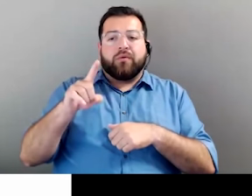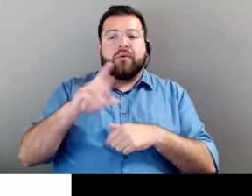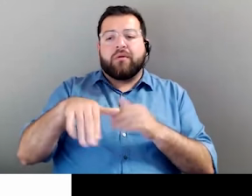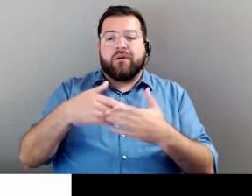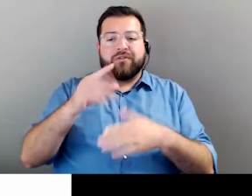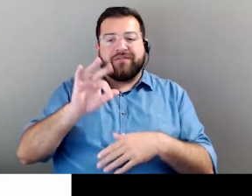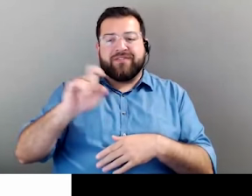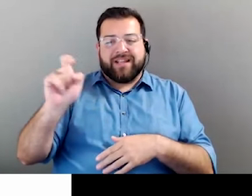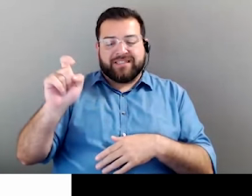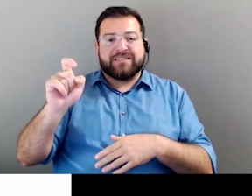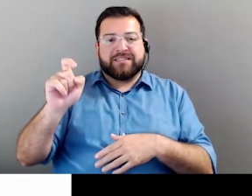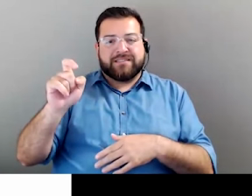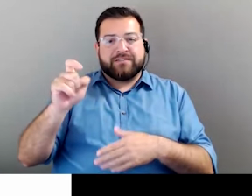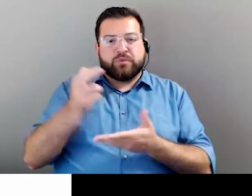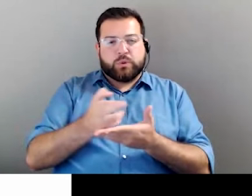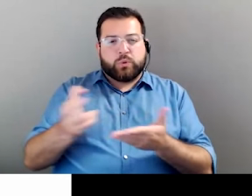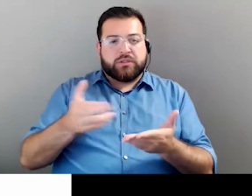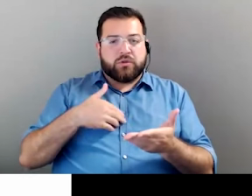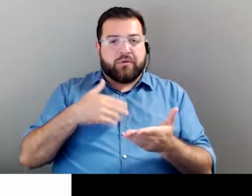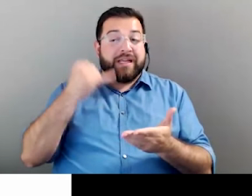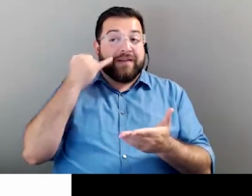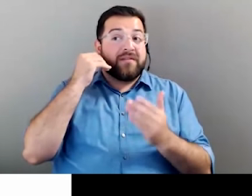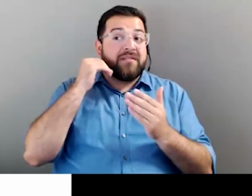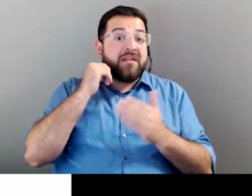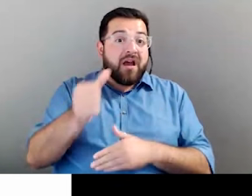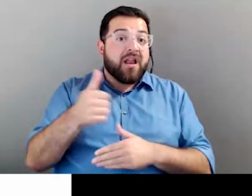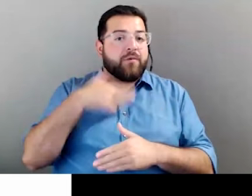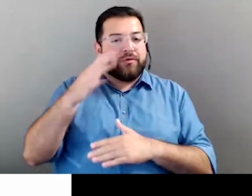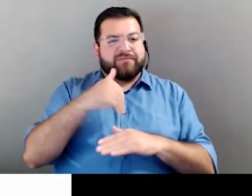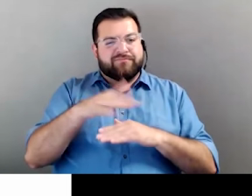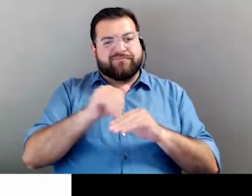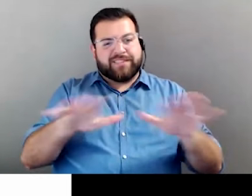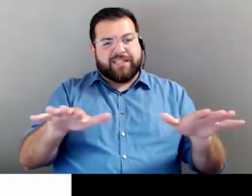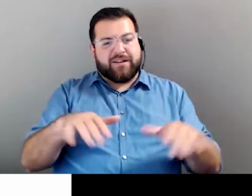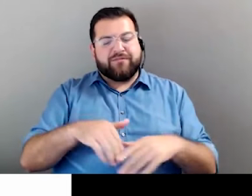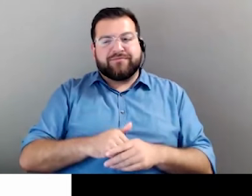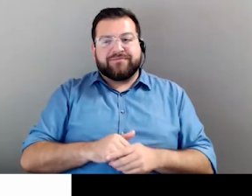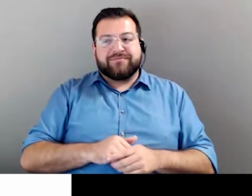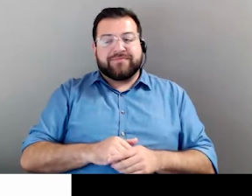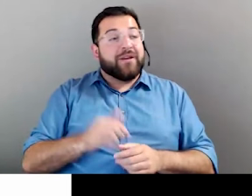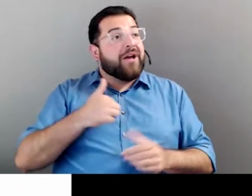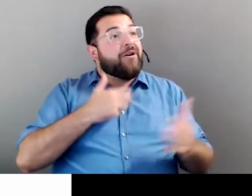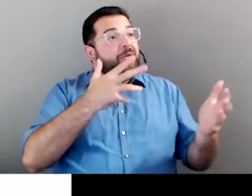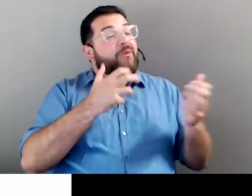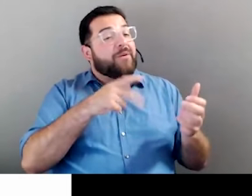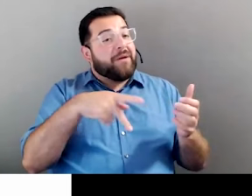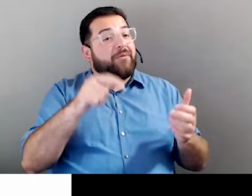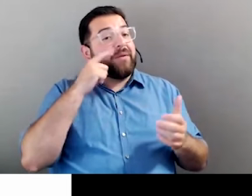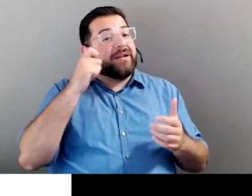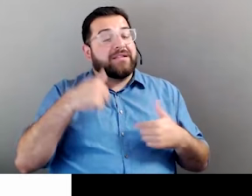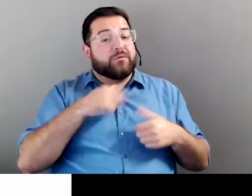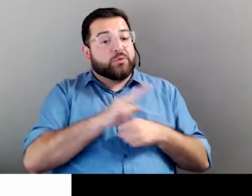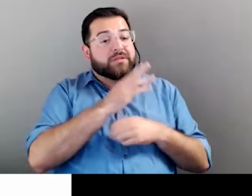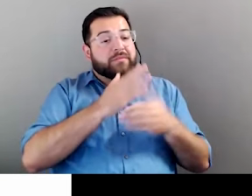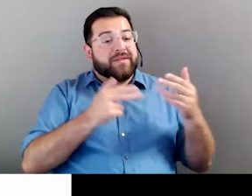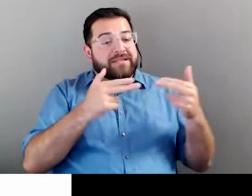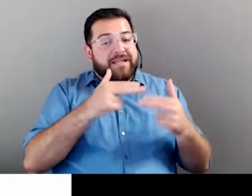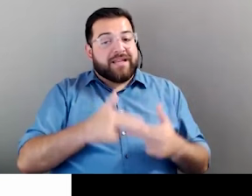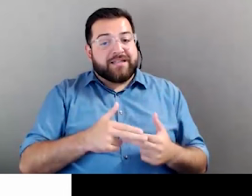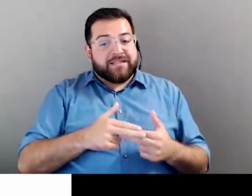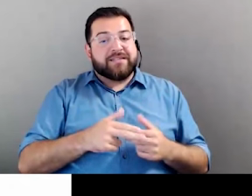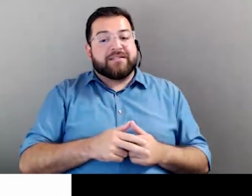send everybody this. Okay. Yeah. Okay. I would like that because I'd like to use some of those slides. If you want me to